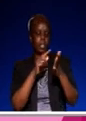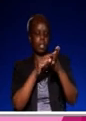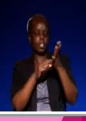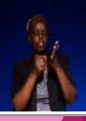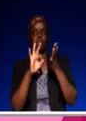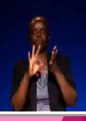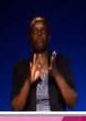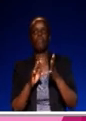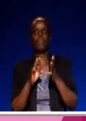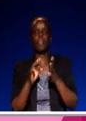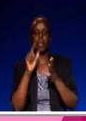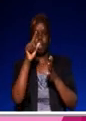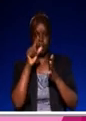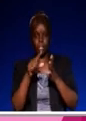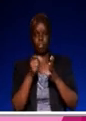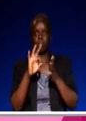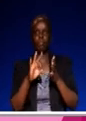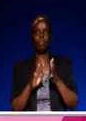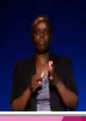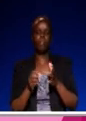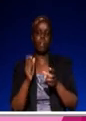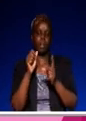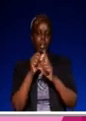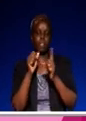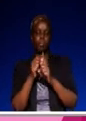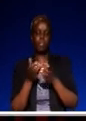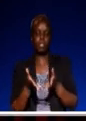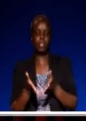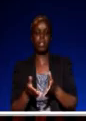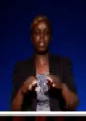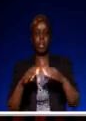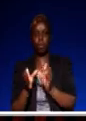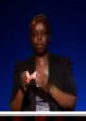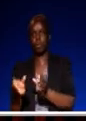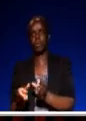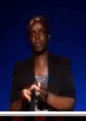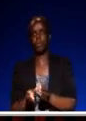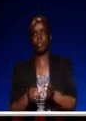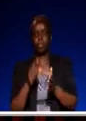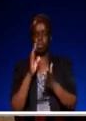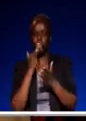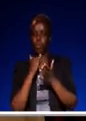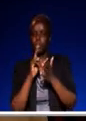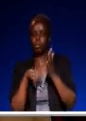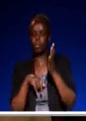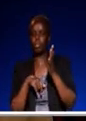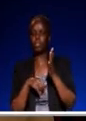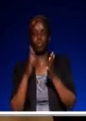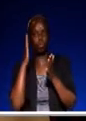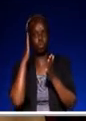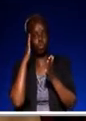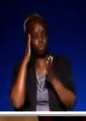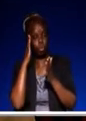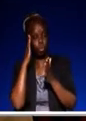of each element present in a compound. What do you need to do to know